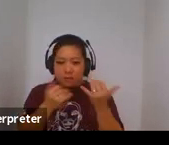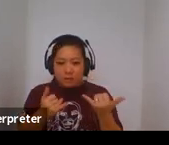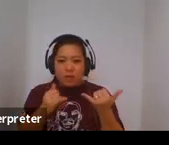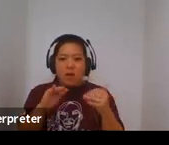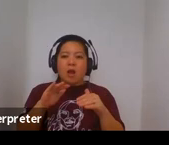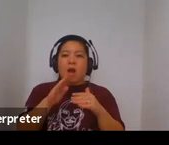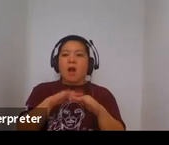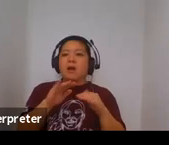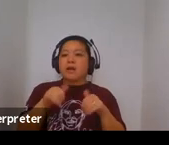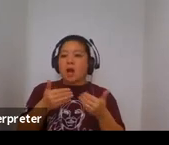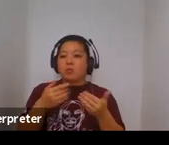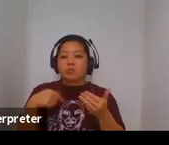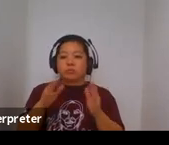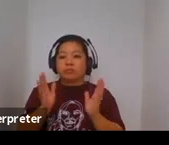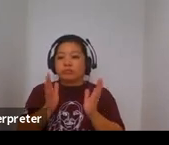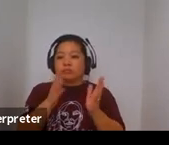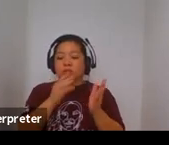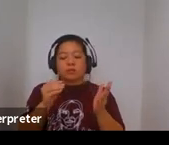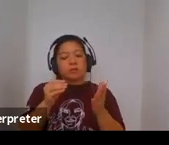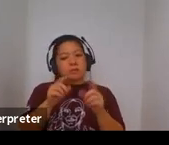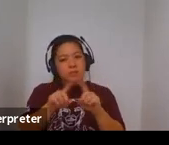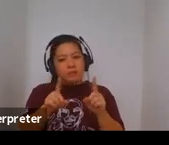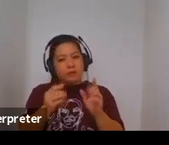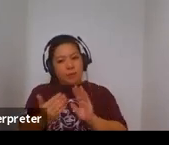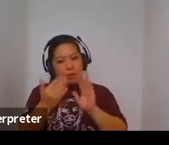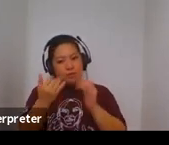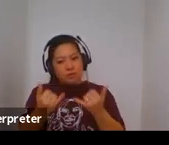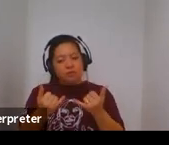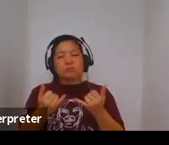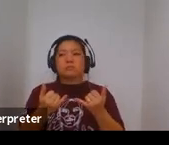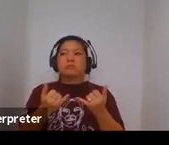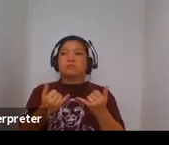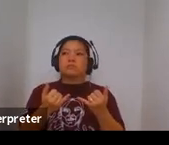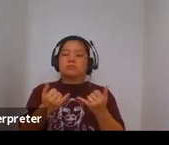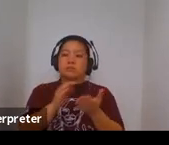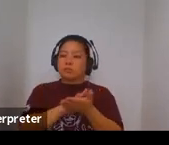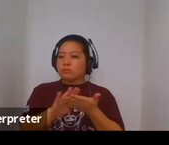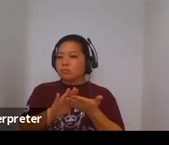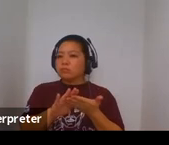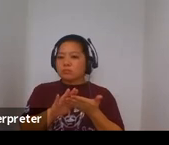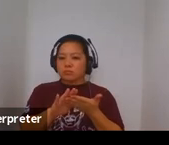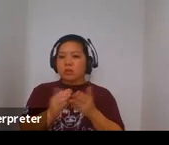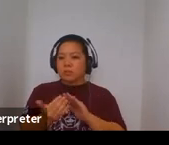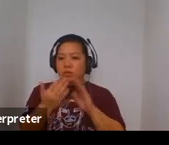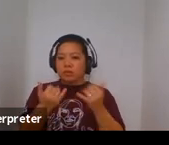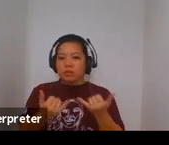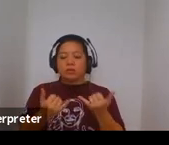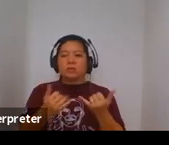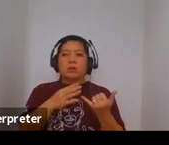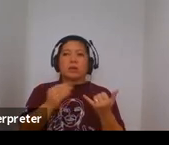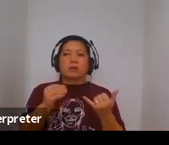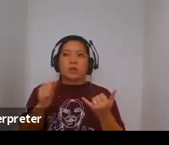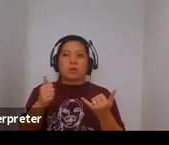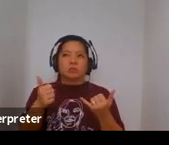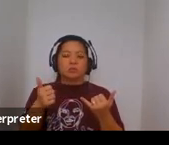how they engage in restorative approaches versus punitive approaches. And then